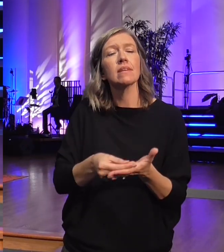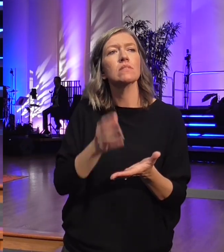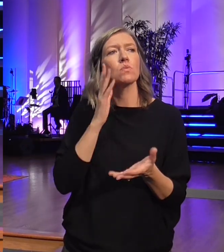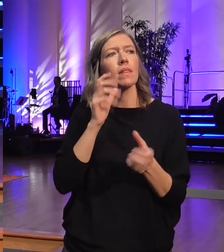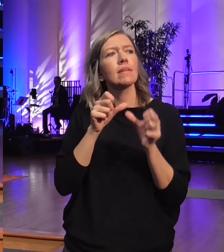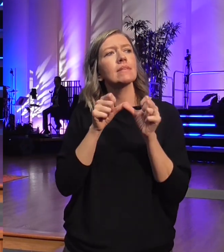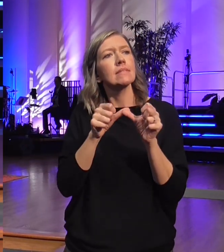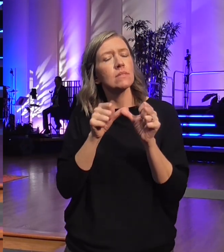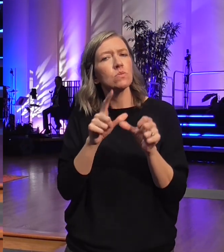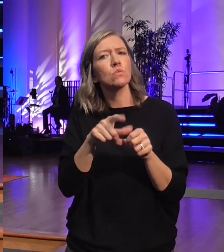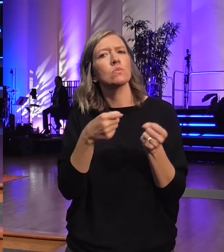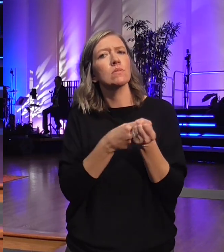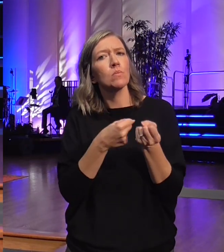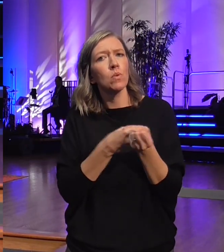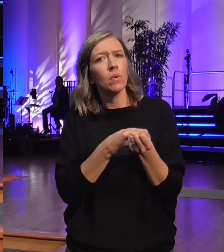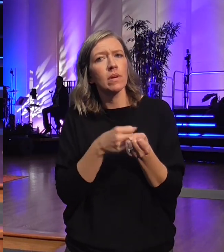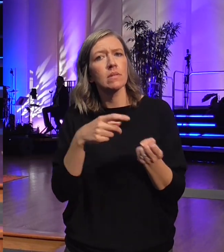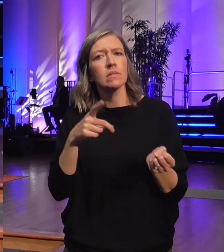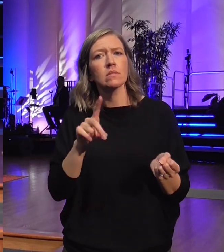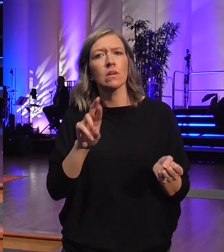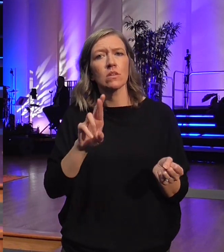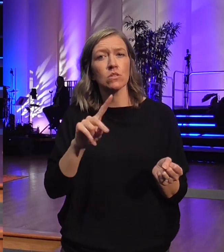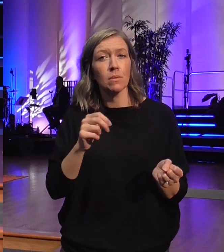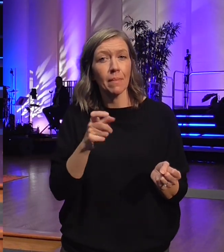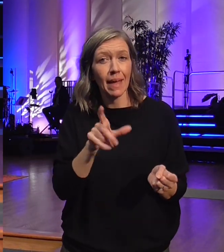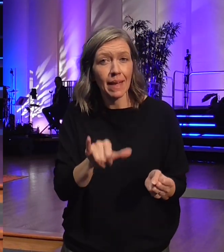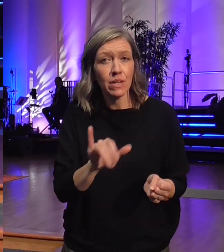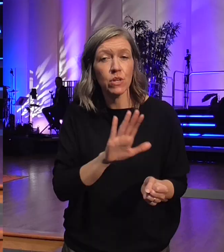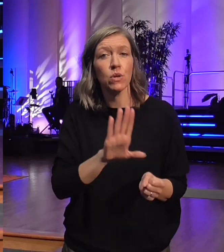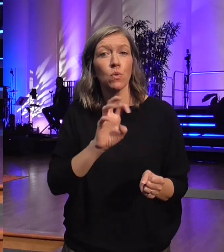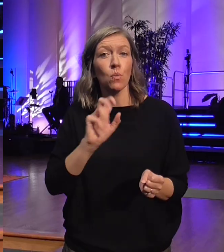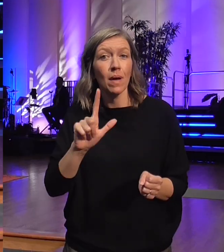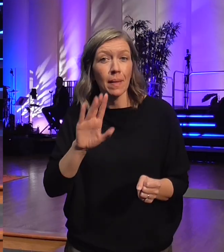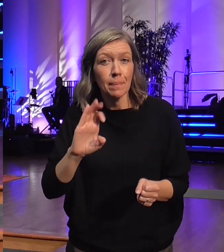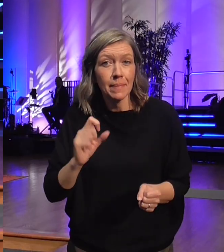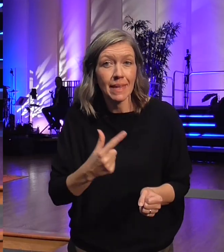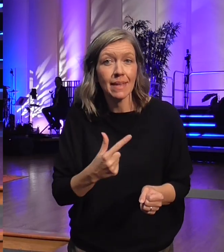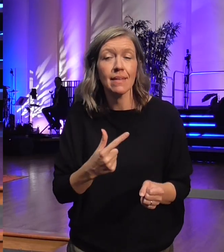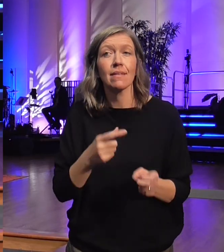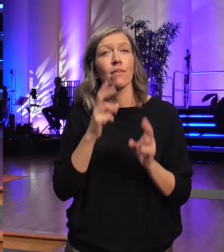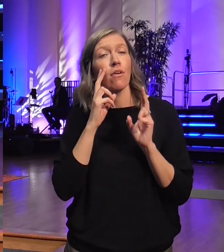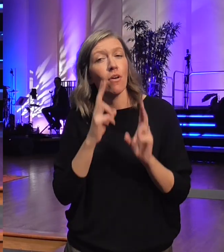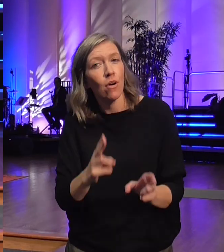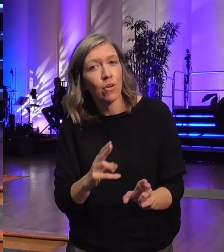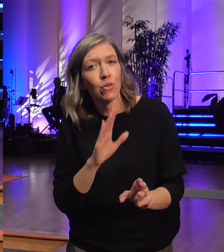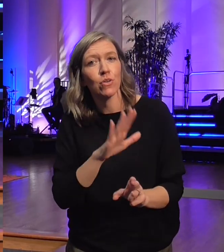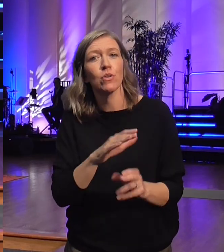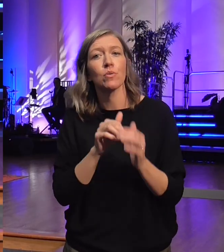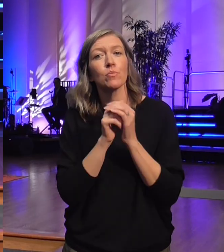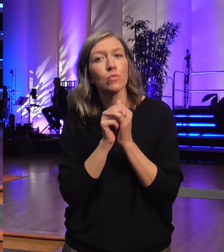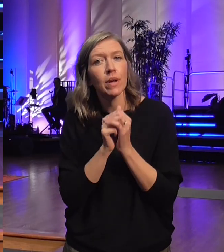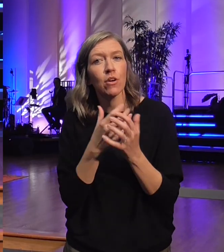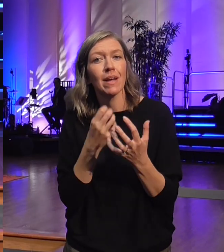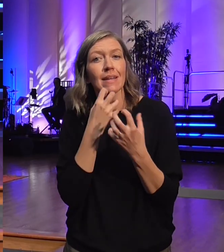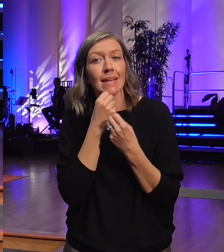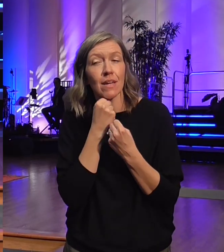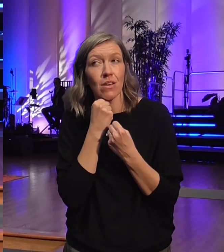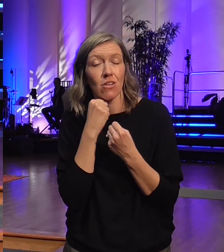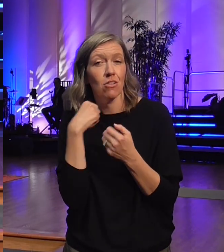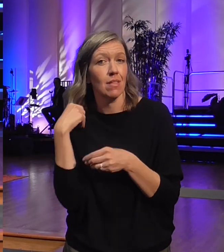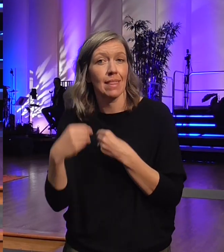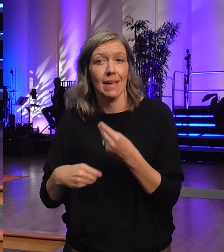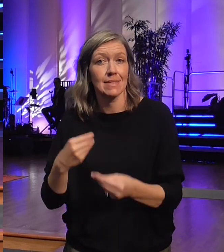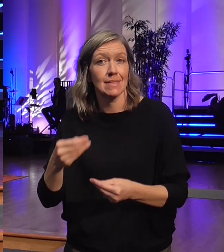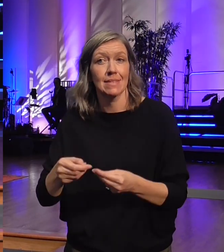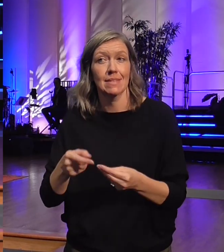Dr. Patty in her well-being and in her ministry, and to honor the legacy of prayer and care that she has left